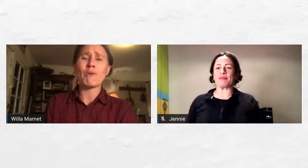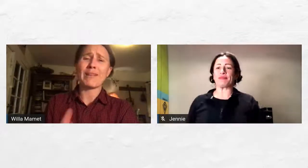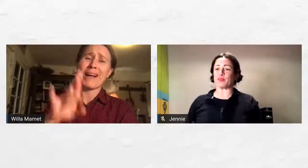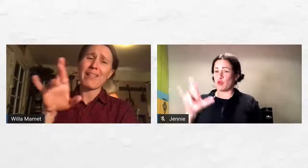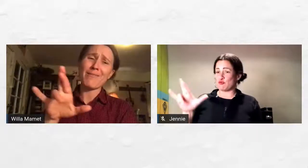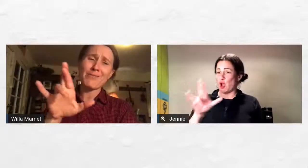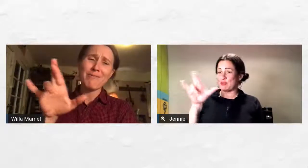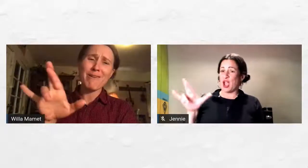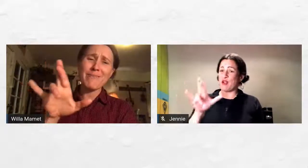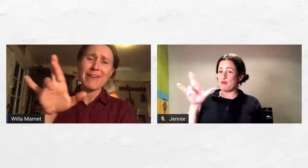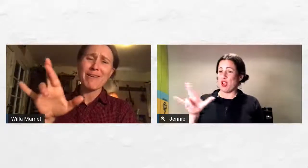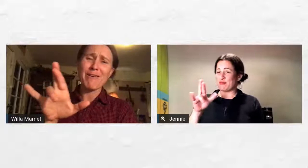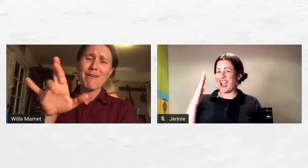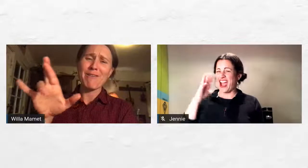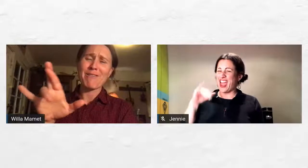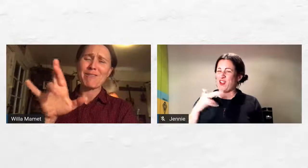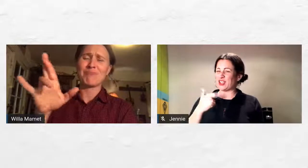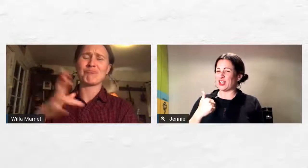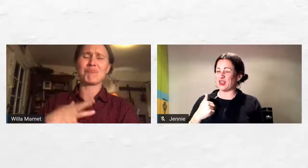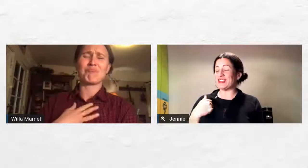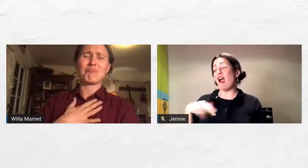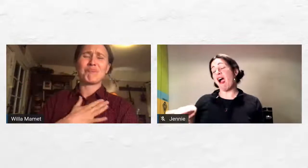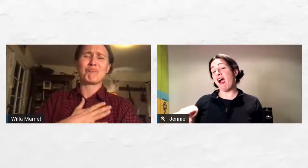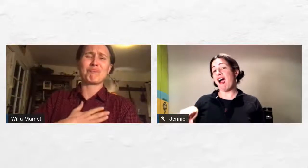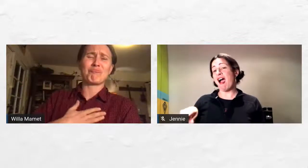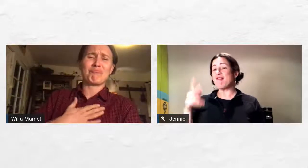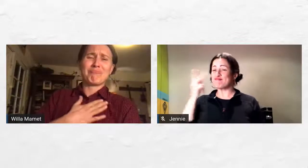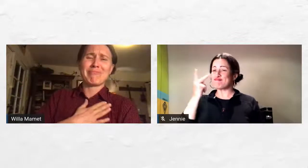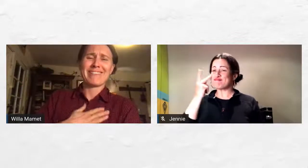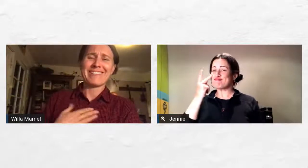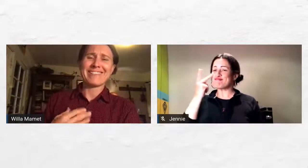Oh, like I love you, Romeo.